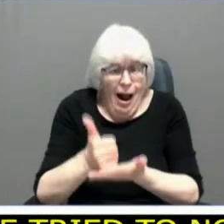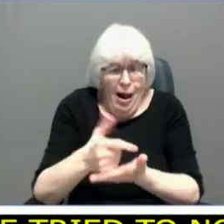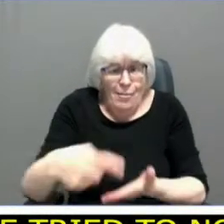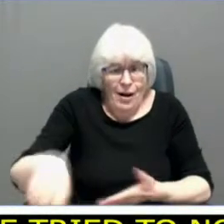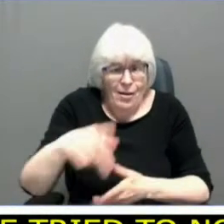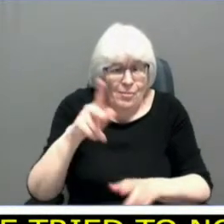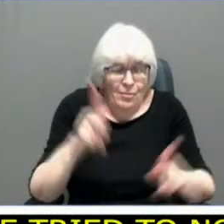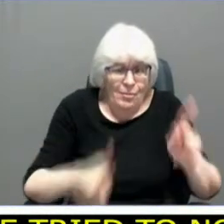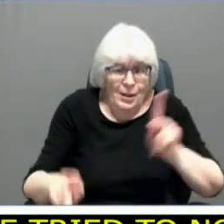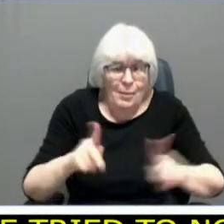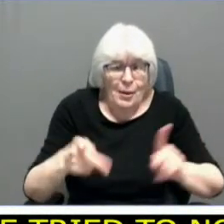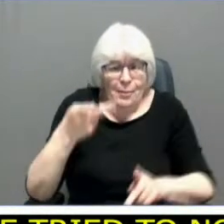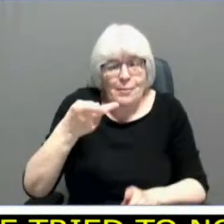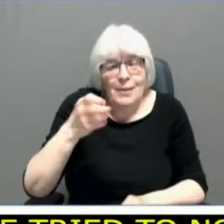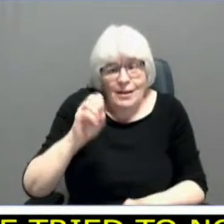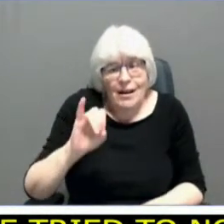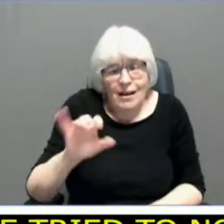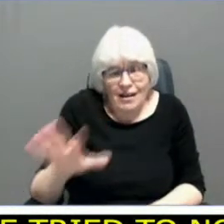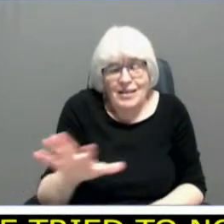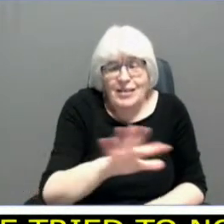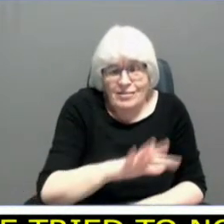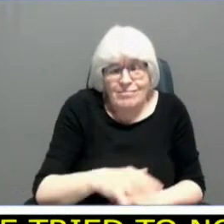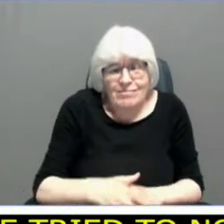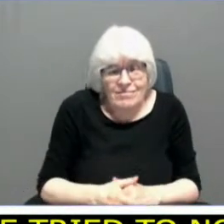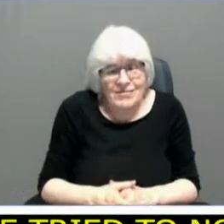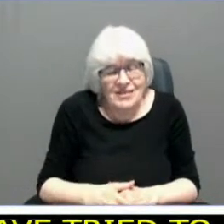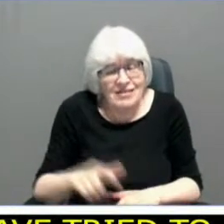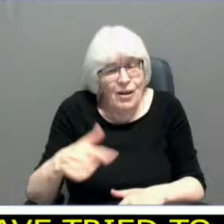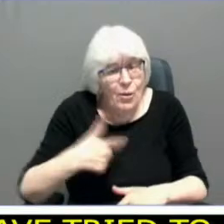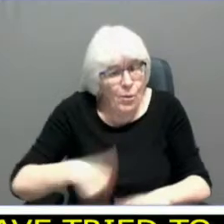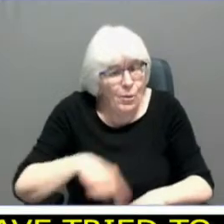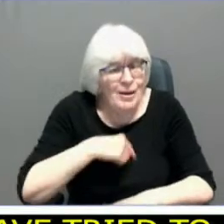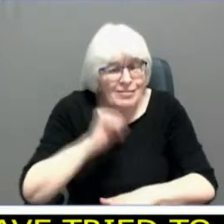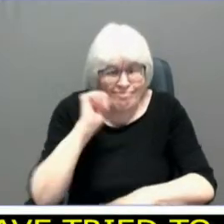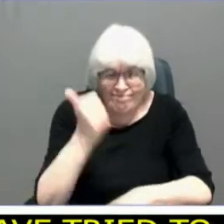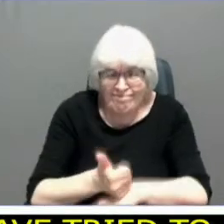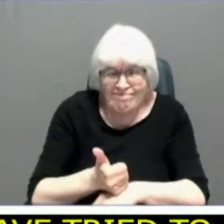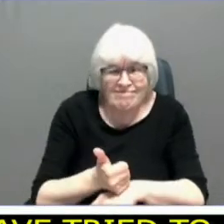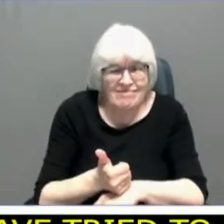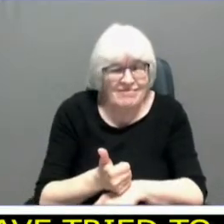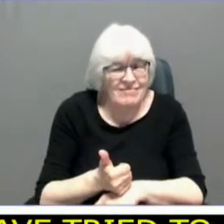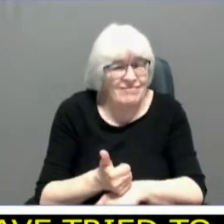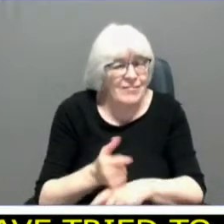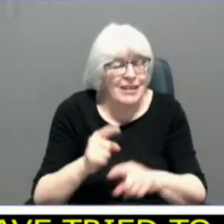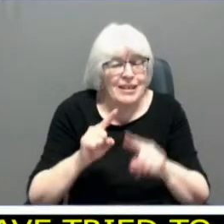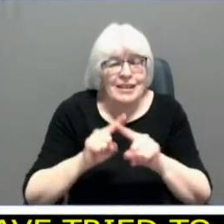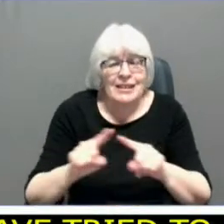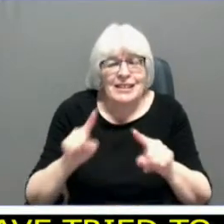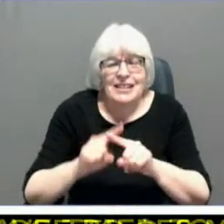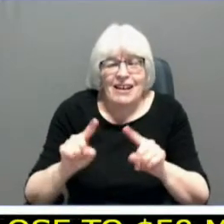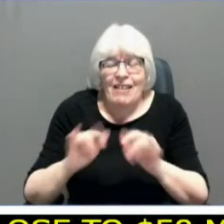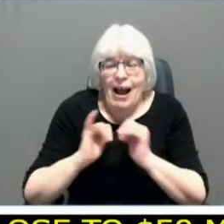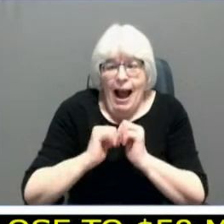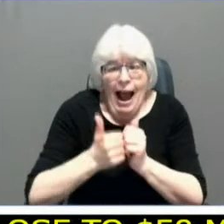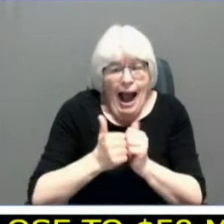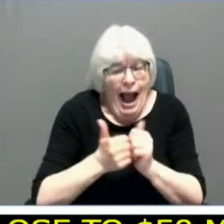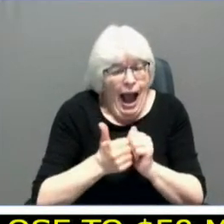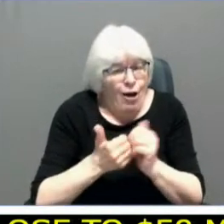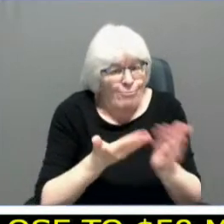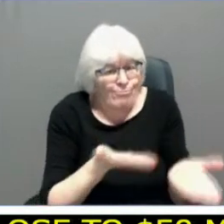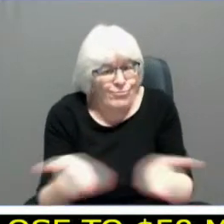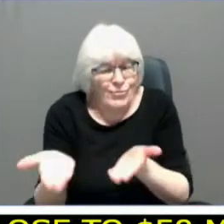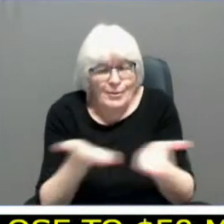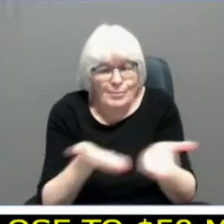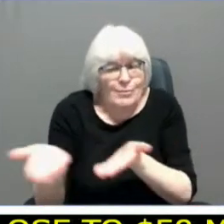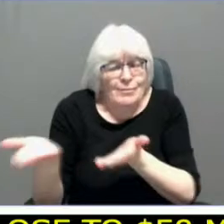We've implemented Toonie Transit from the rural parts of the province into the major centers. We're connecting the major